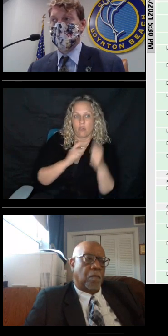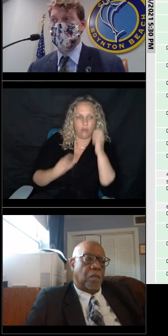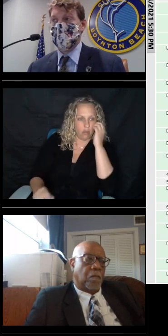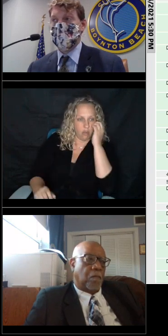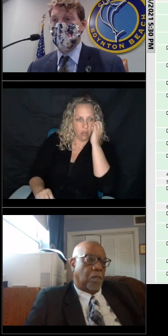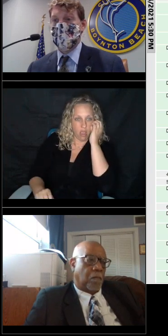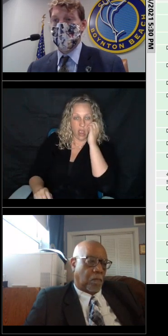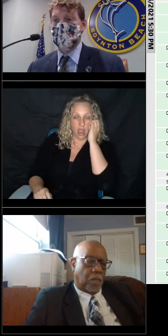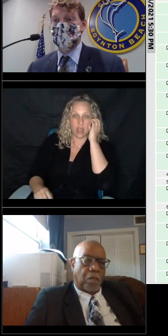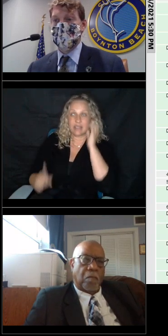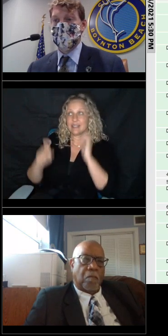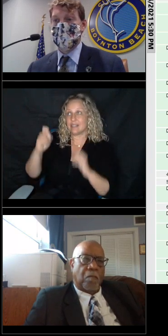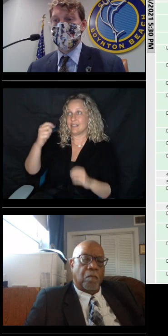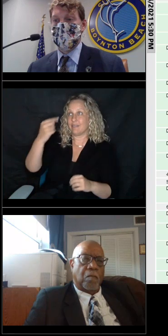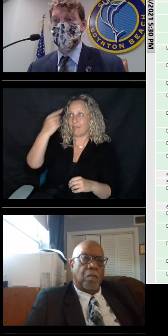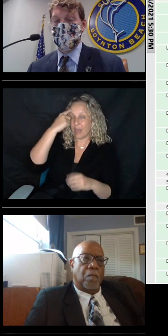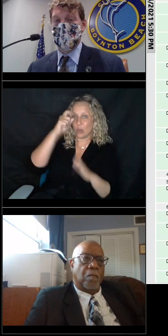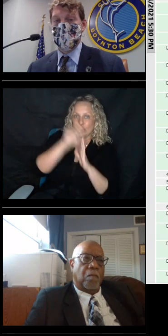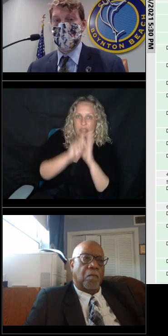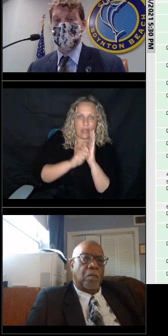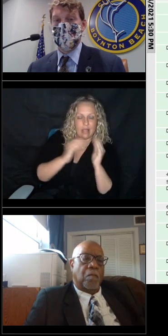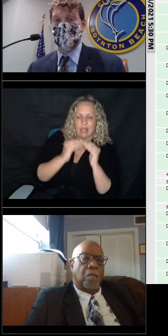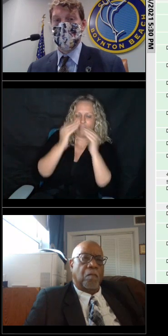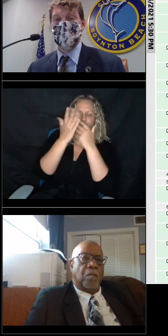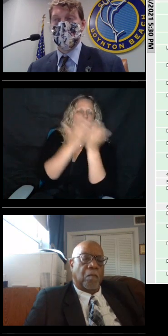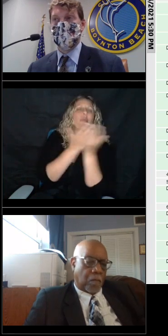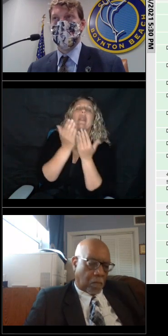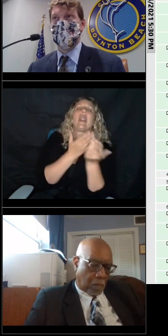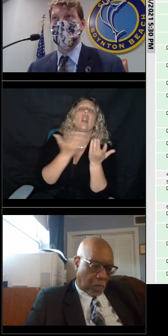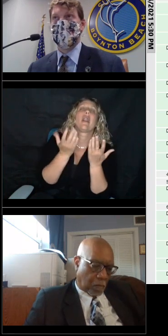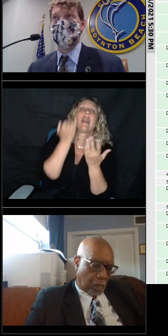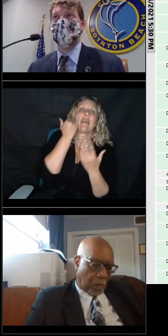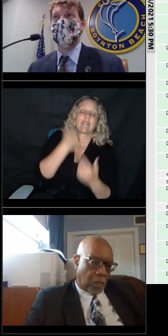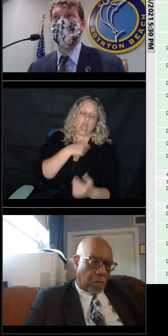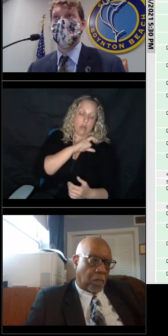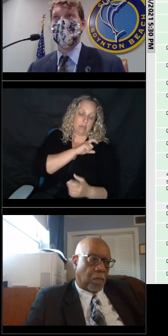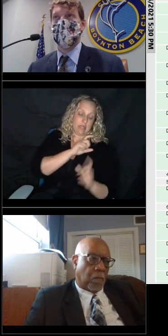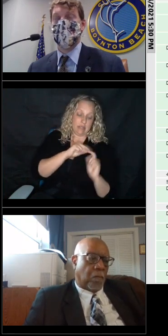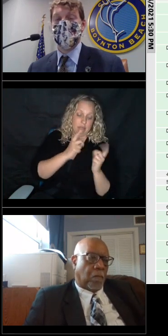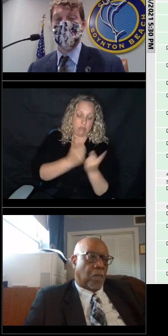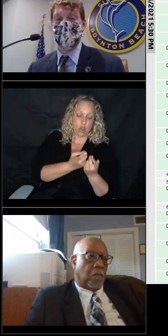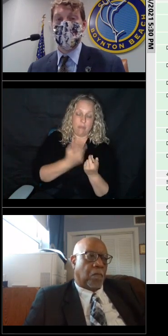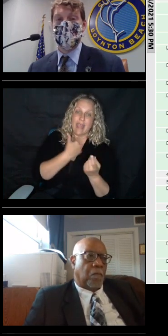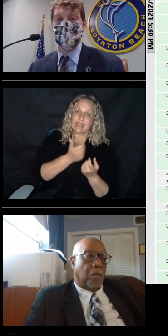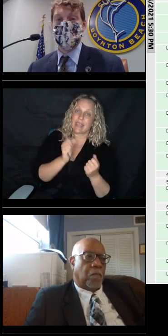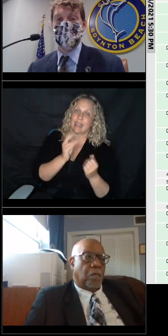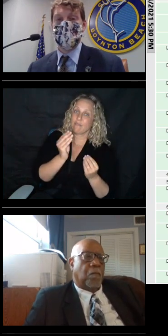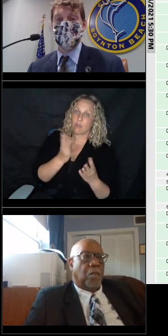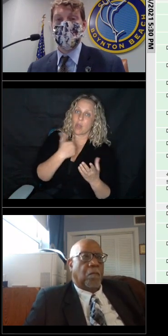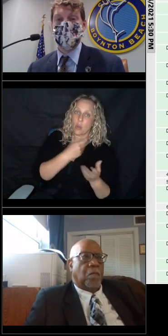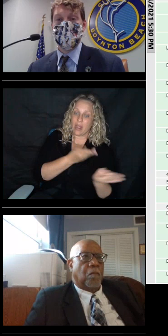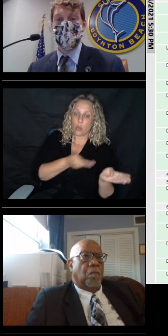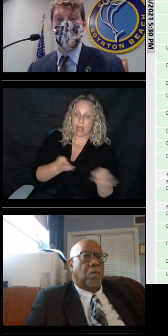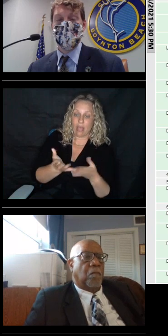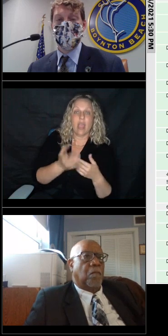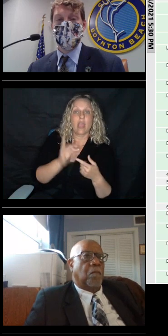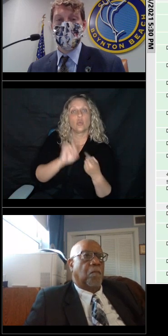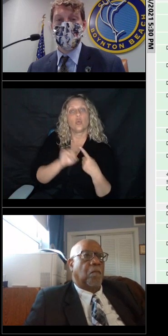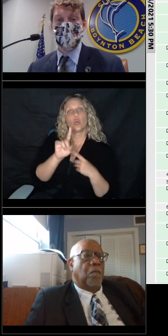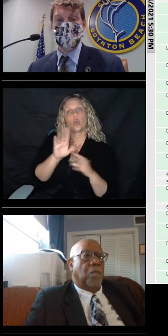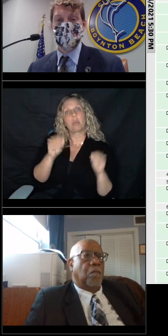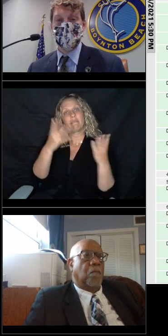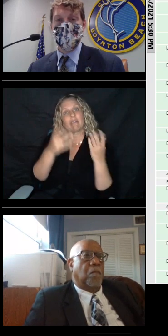or federal. And if our police department has any information that we can relay to